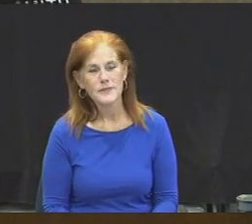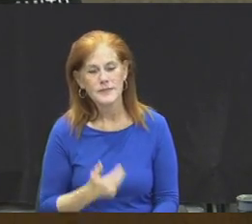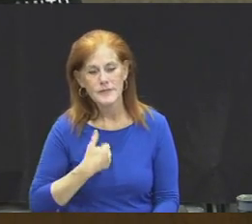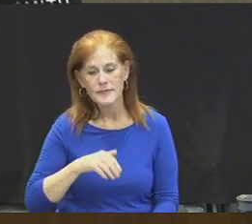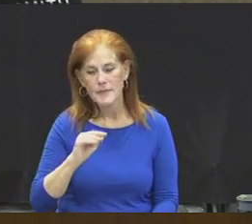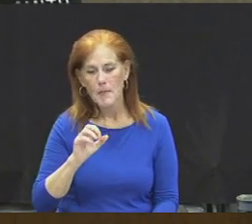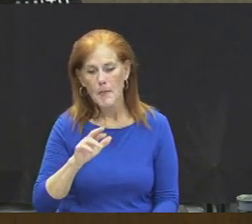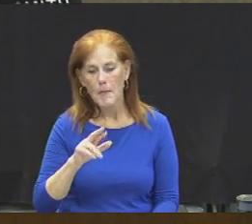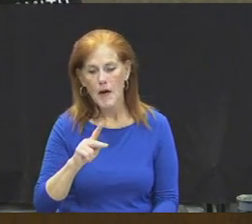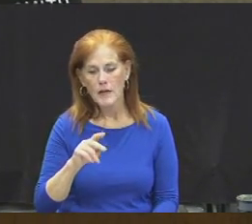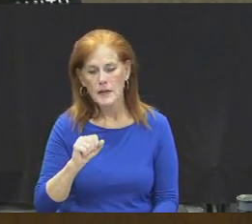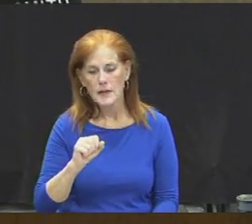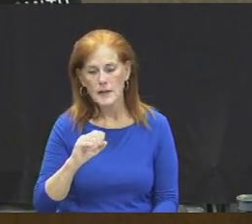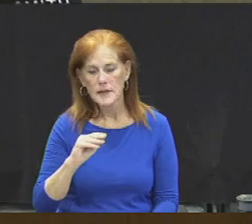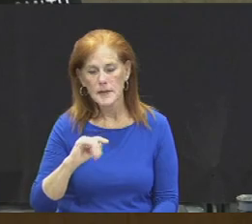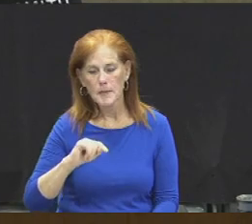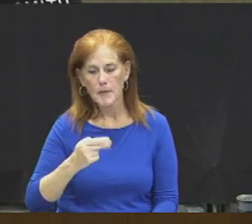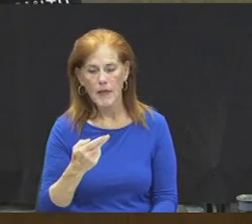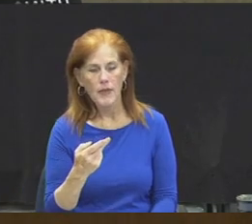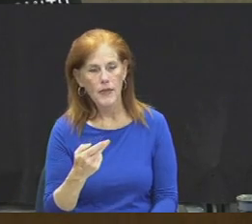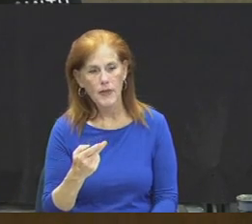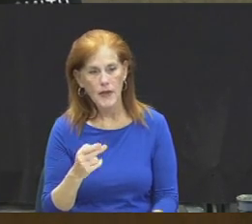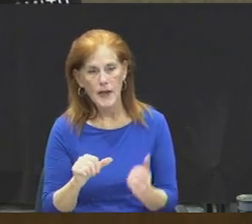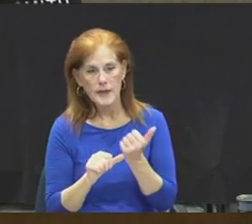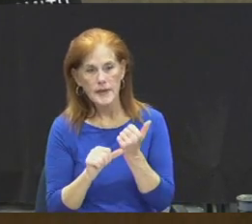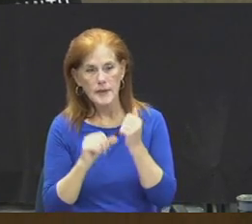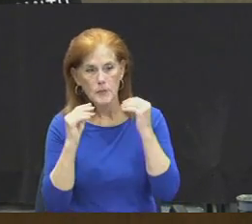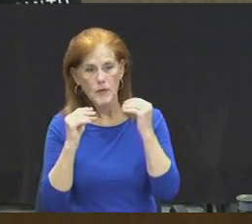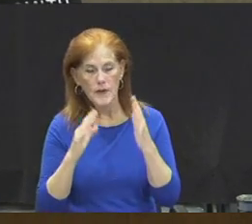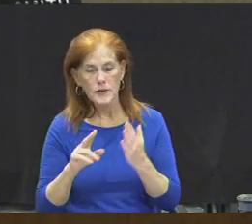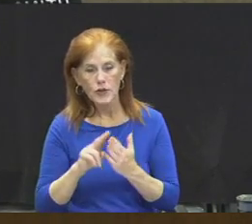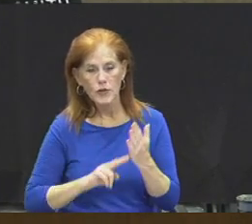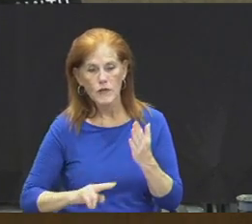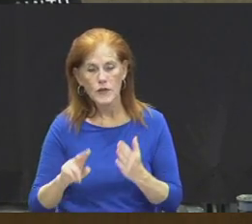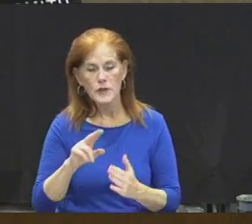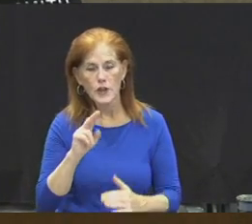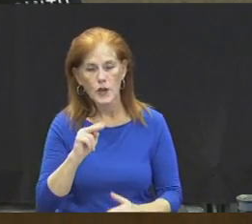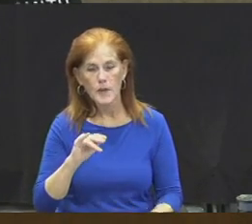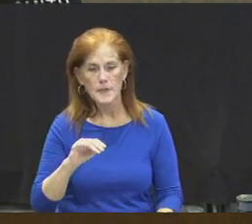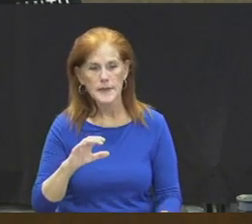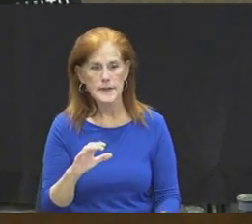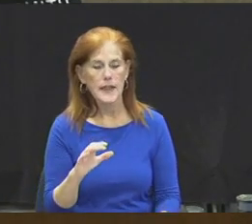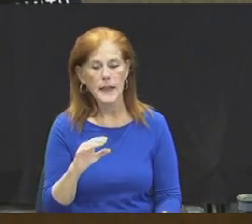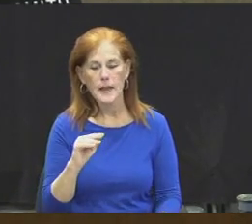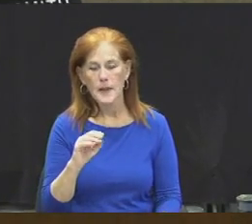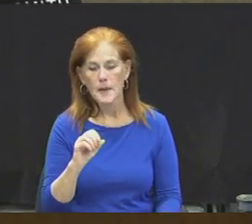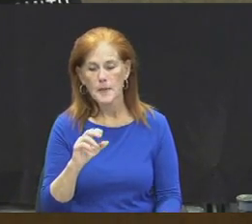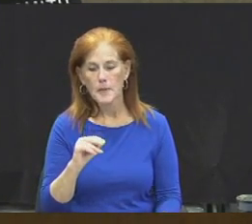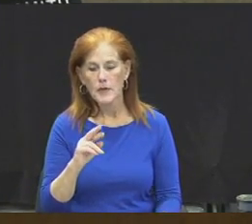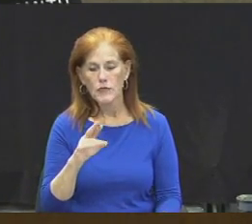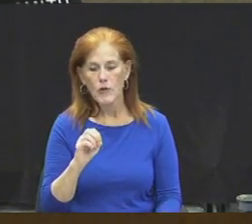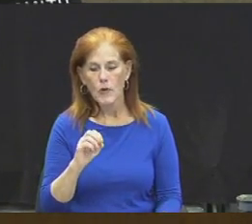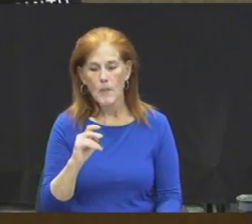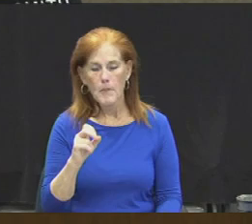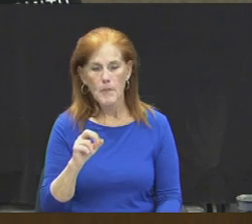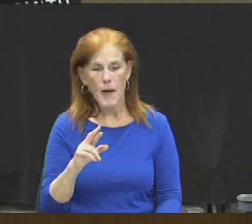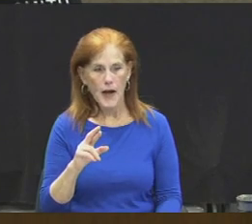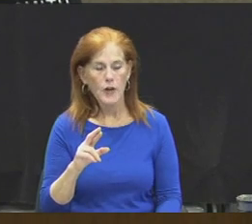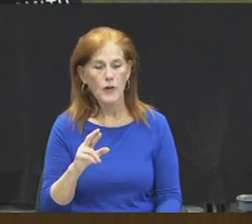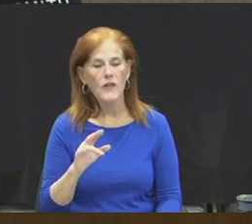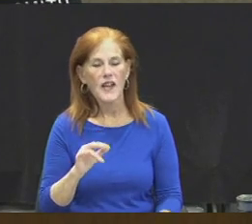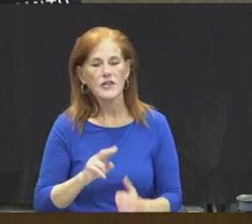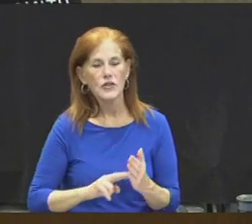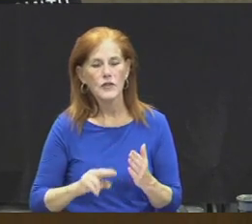I'm Mark Smith. I'm an assistant professor at the University of Nebraska Medical Center's Monroe-Meyer Institute, which is